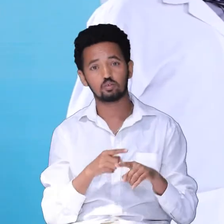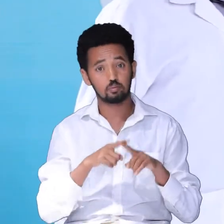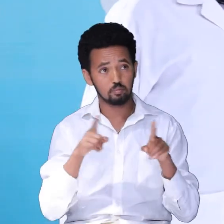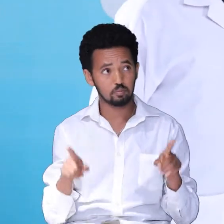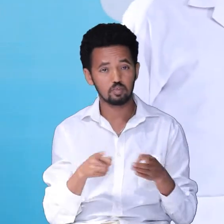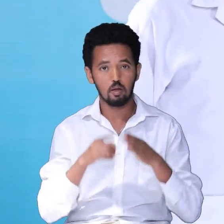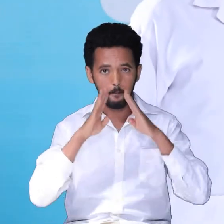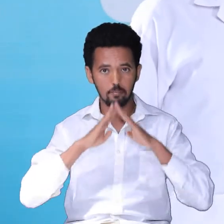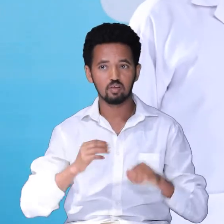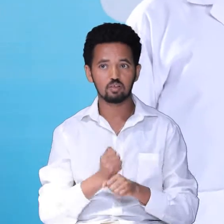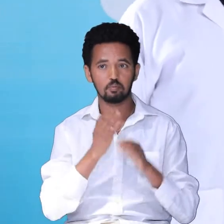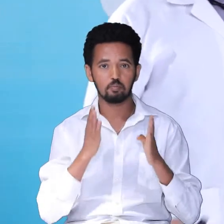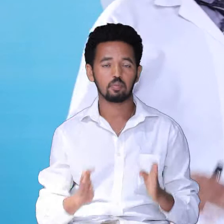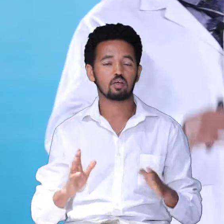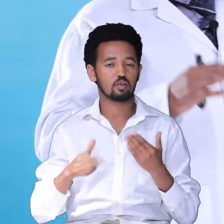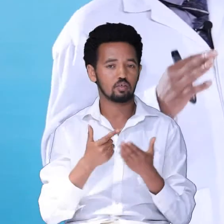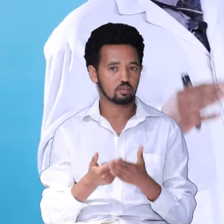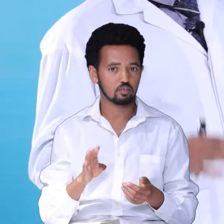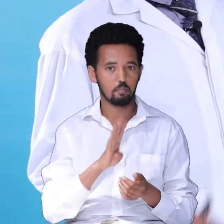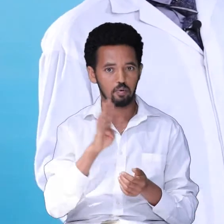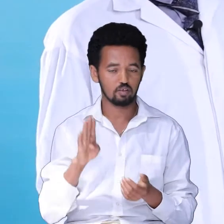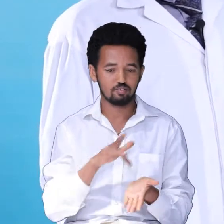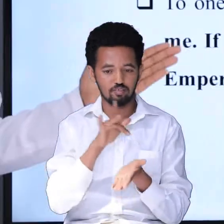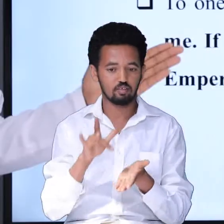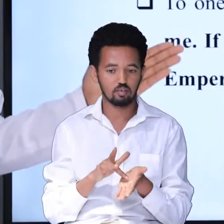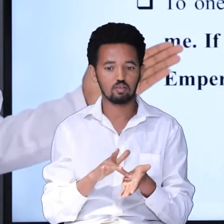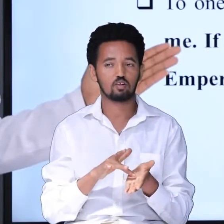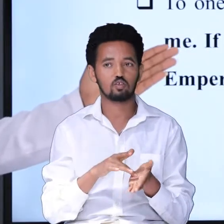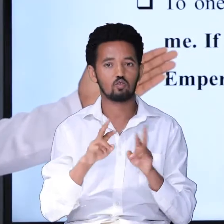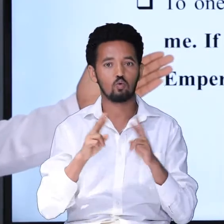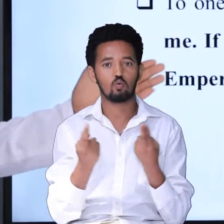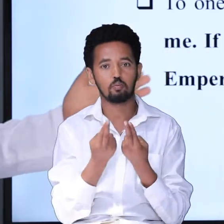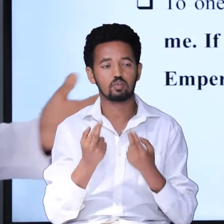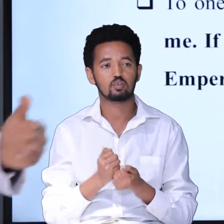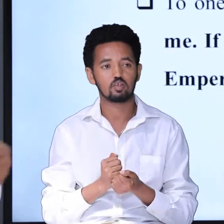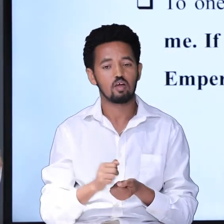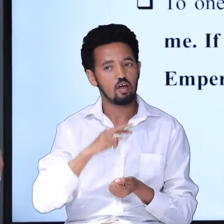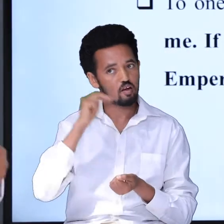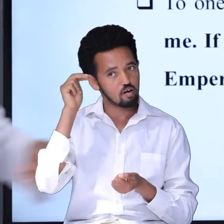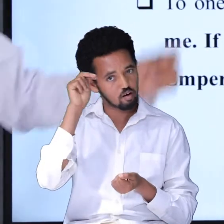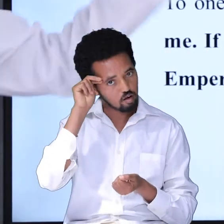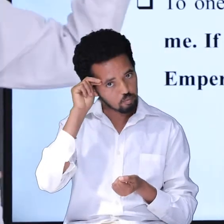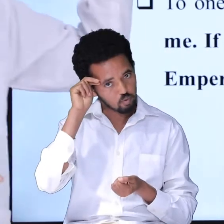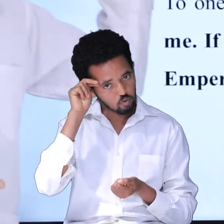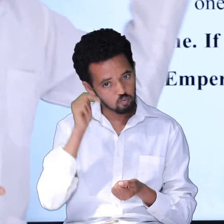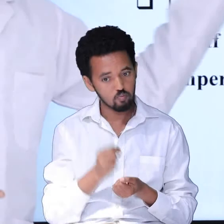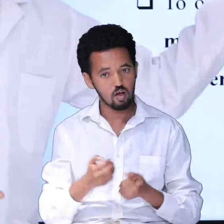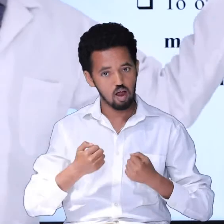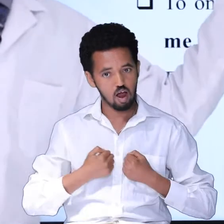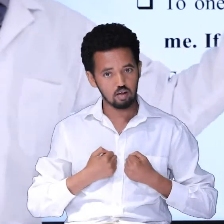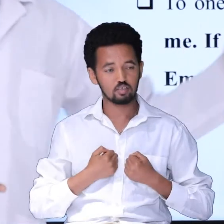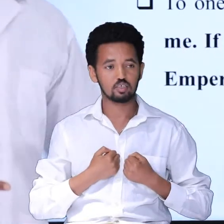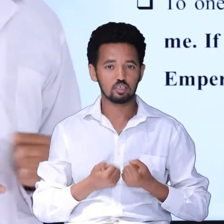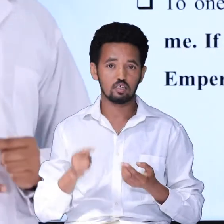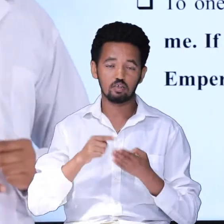peacemakers were interrupted by stating rumors. Napoleon had escaped